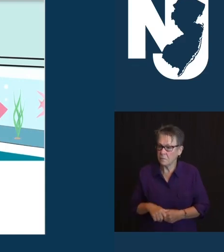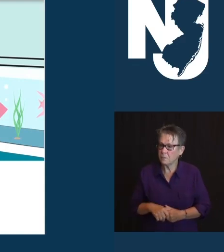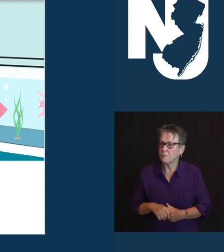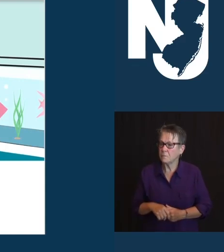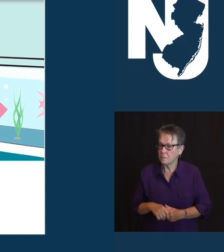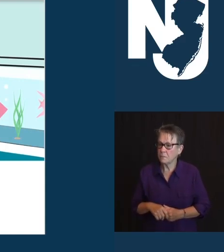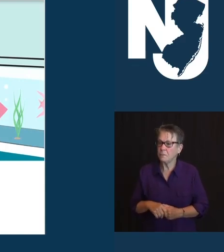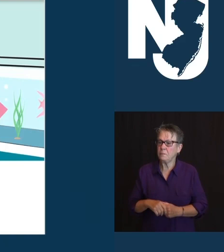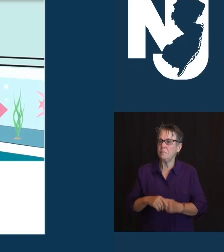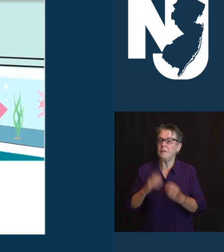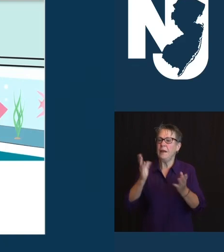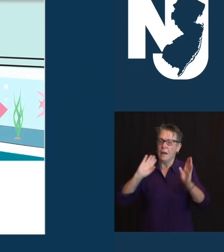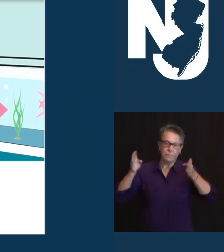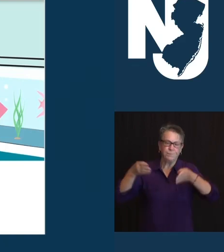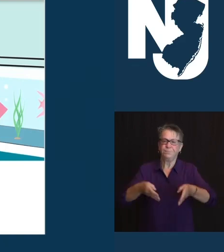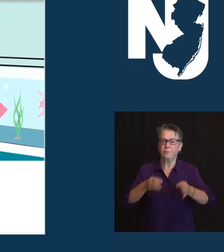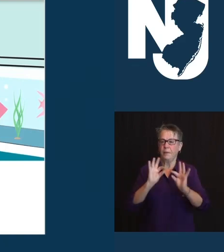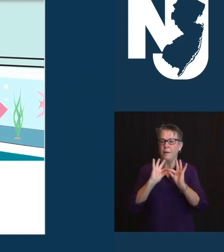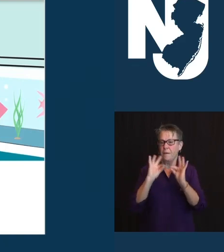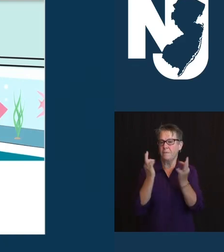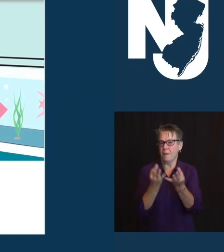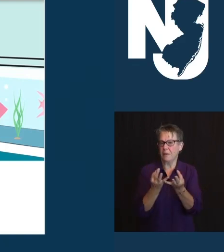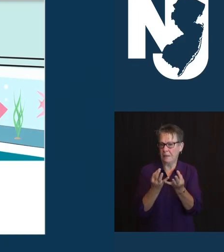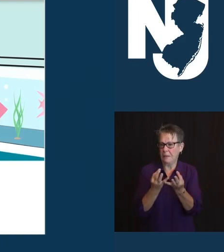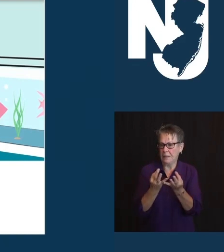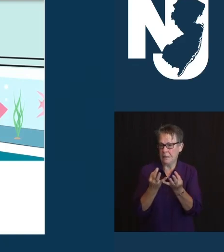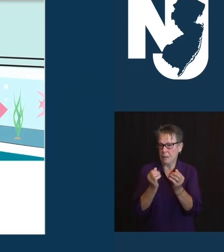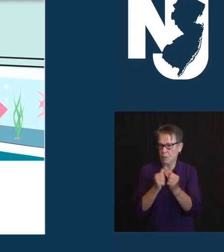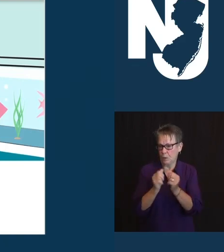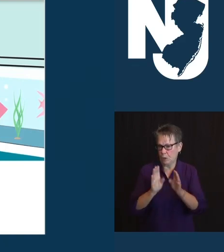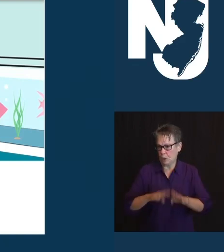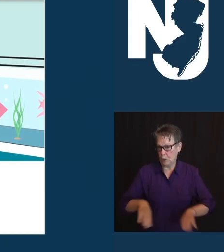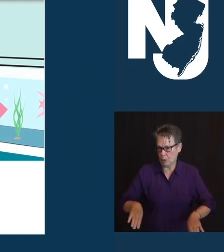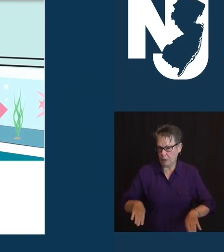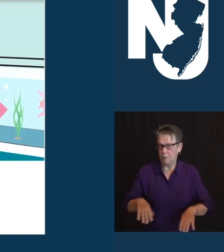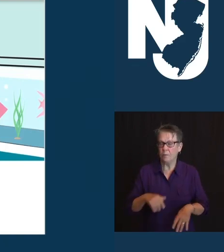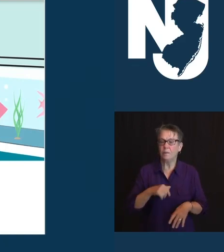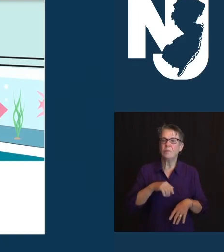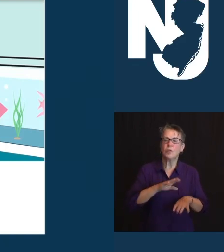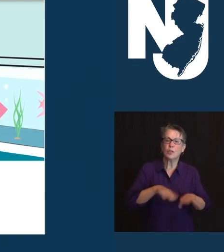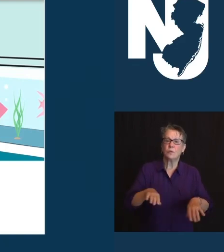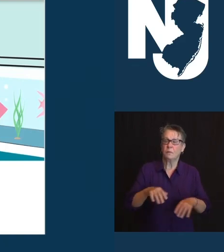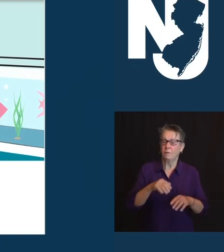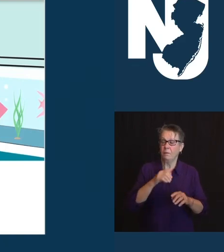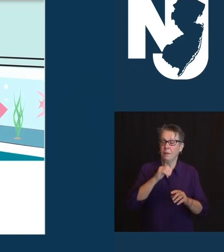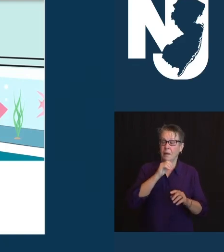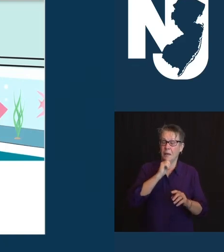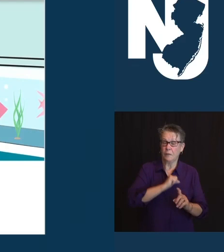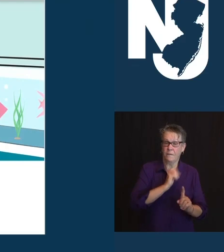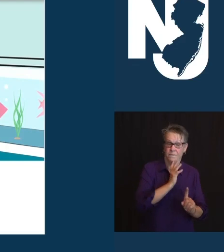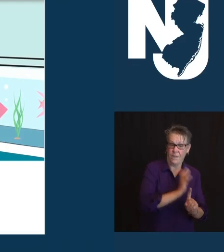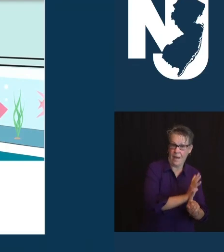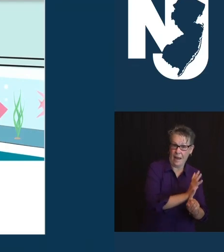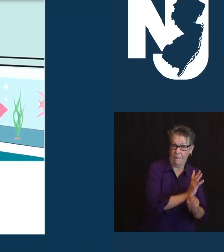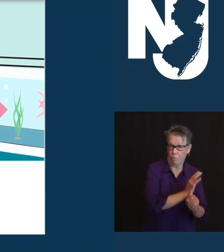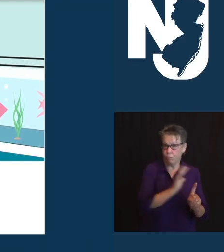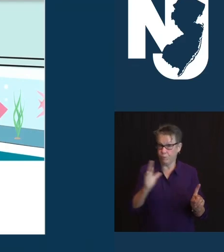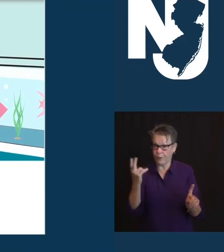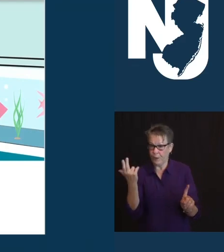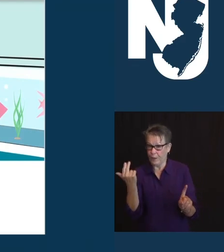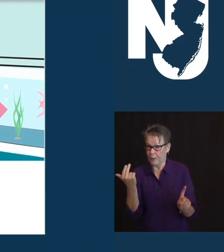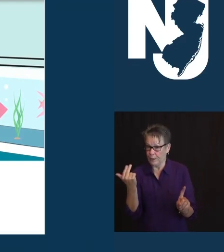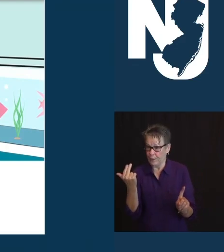ages 5 through 13 to apply for our new COVID-19 Child Care Tuition Assistance